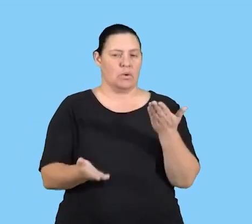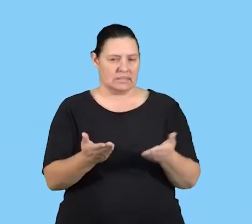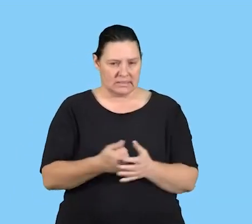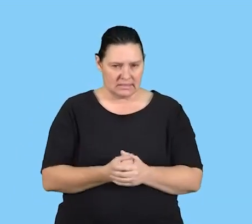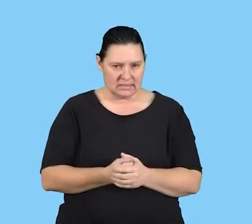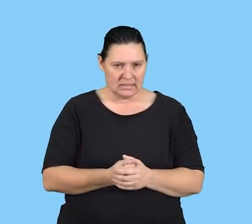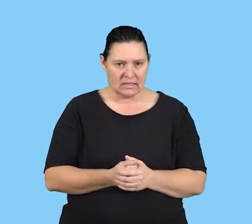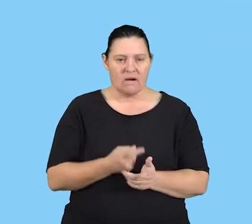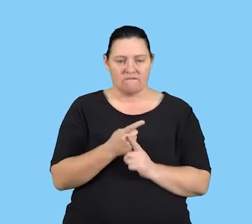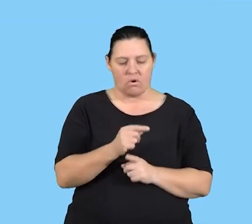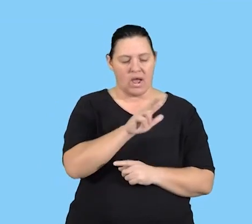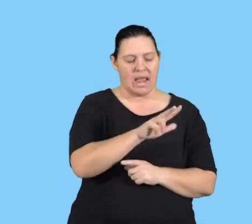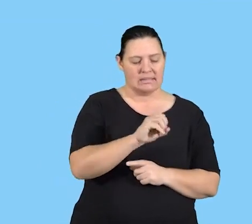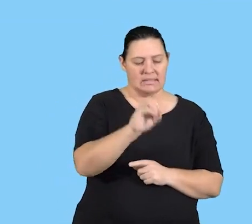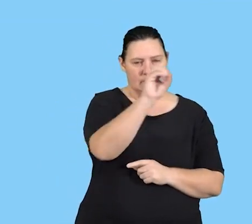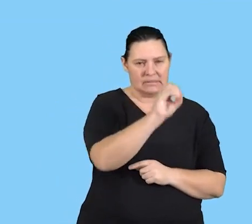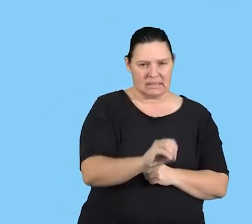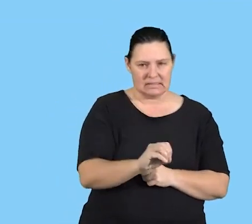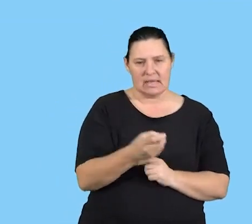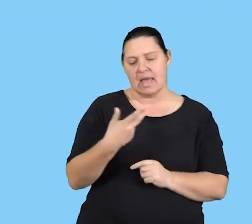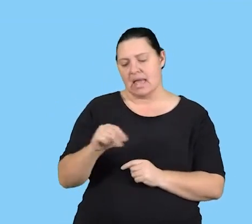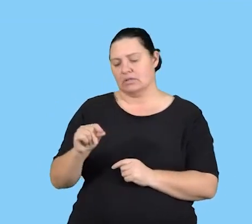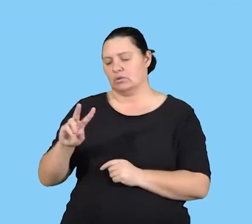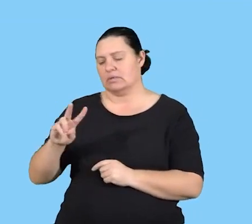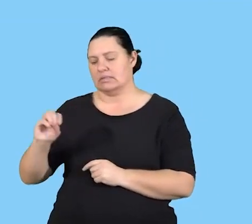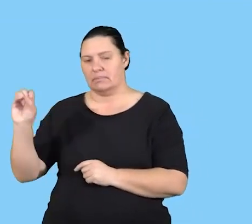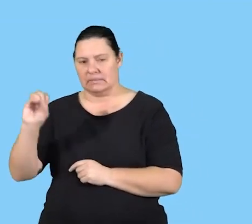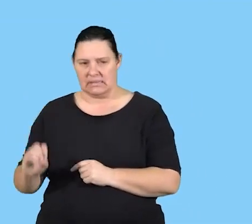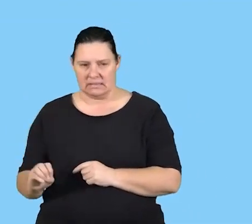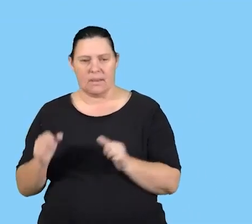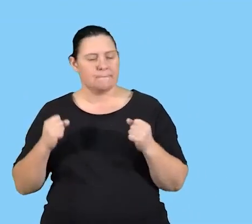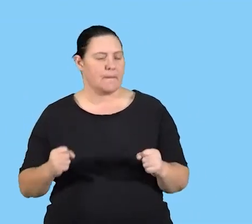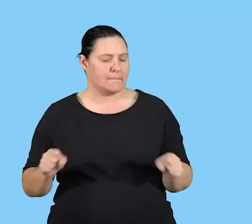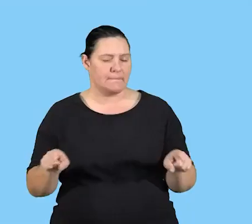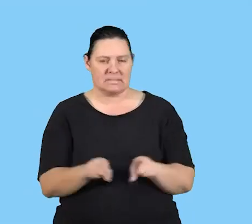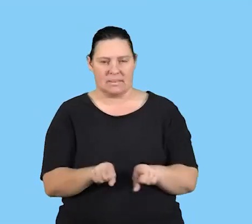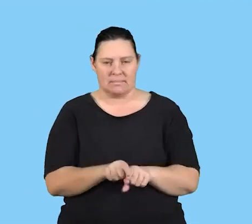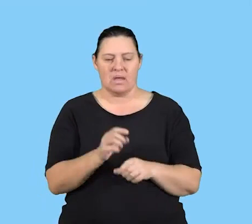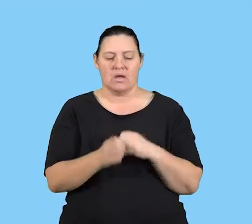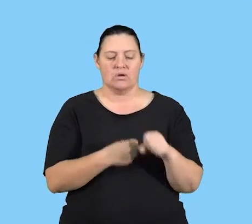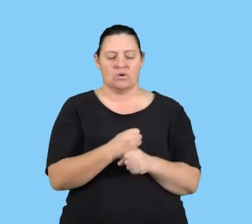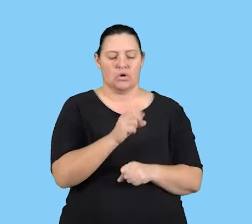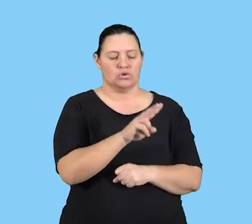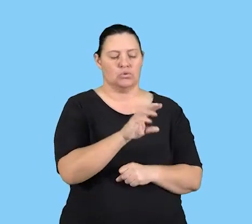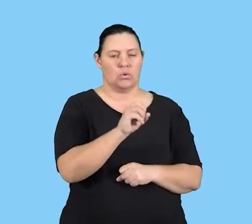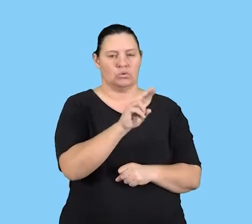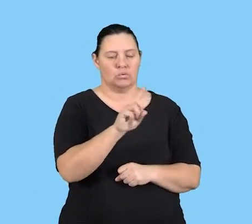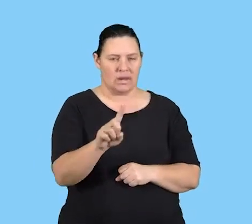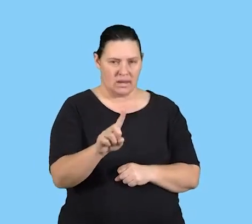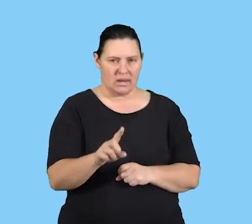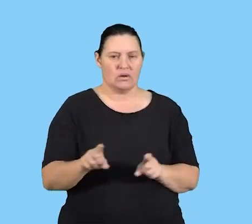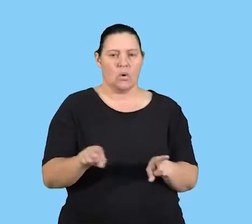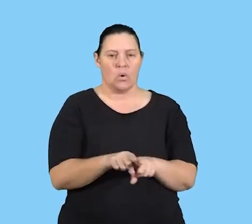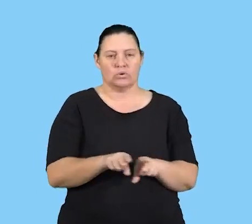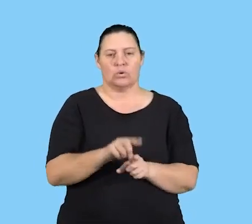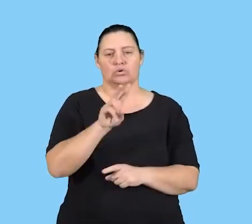weightings of the 80% and 20%. Remember, in year 2021 and